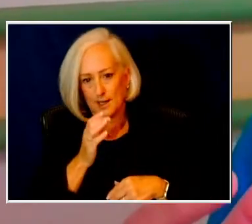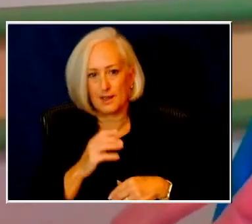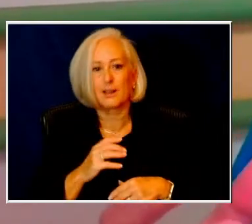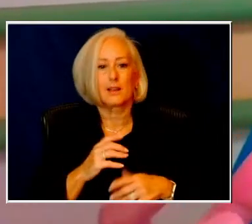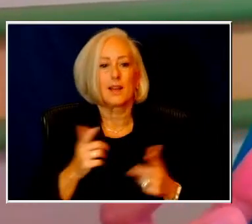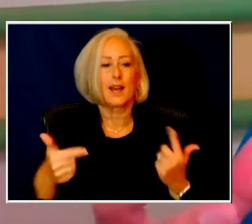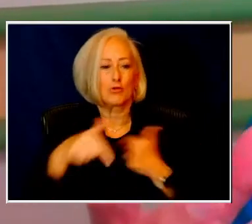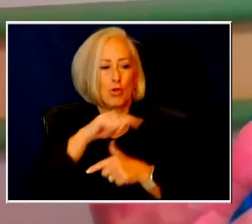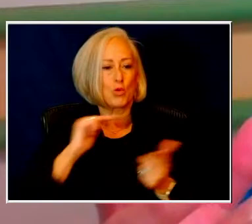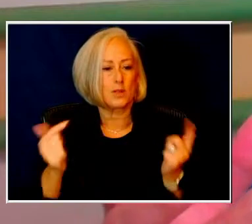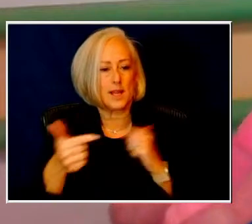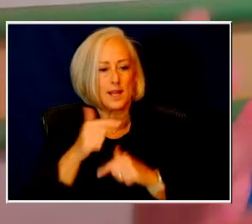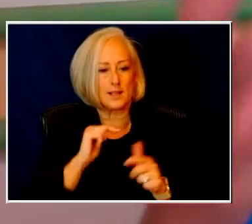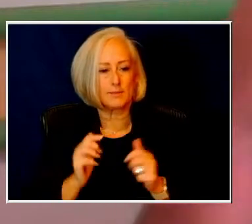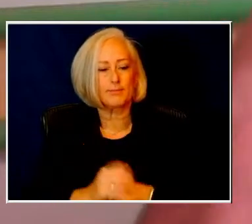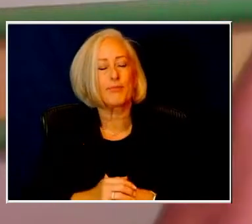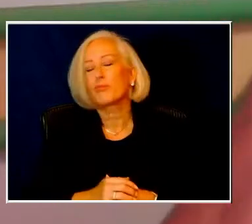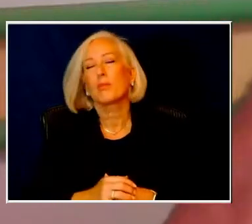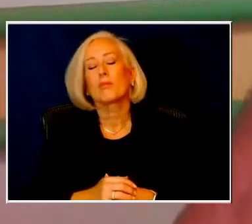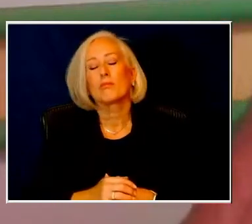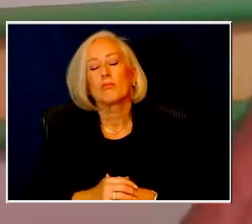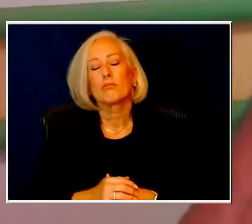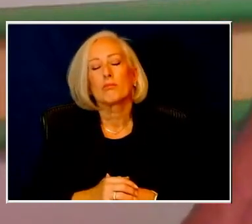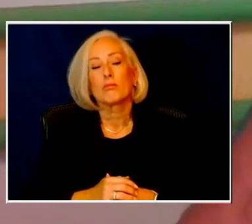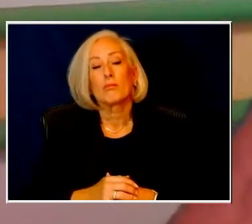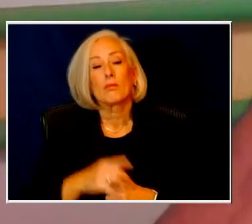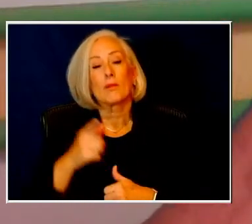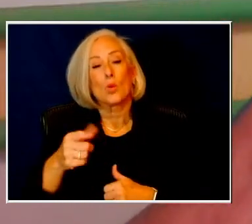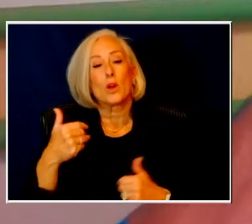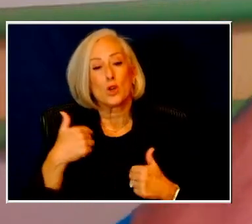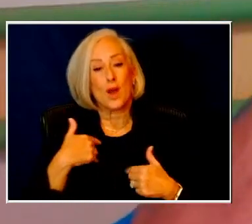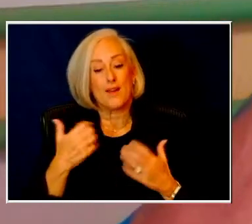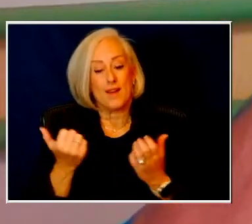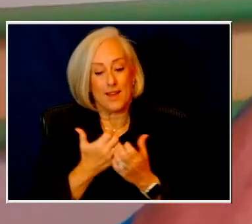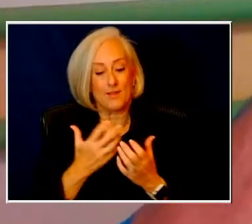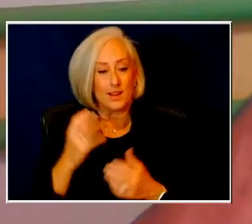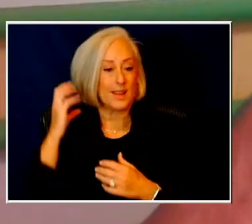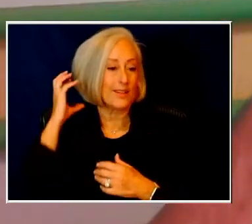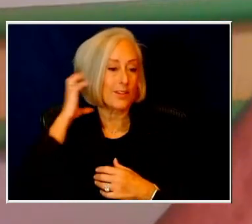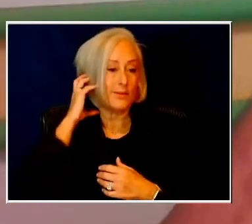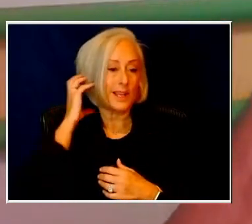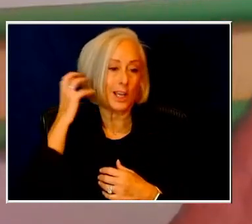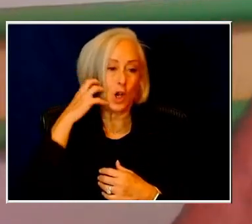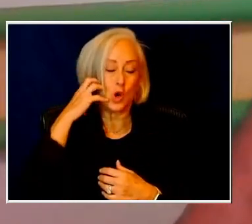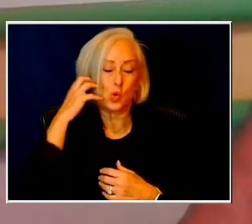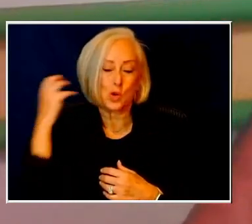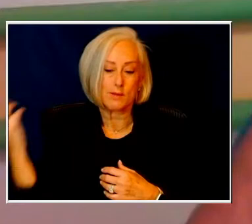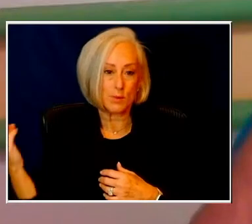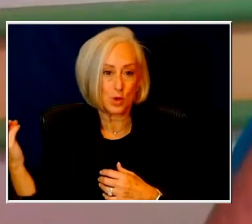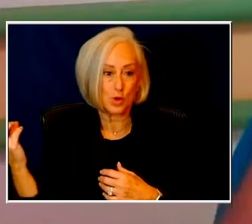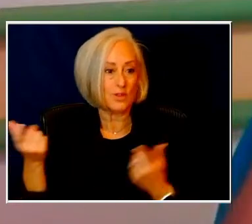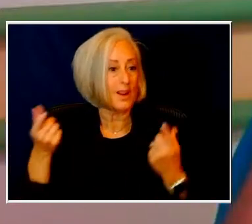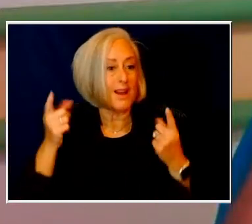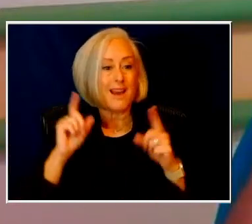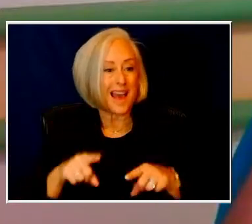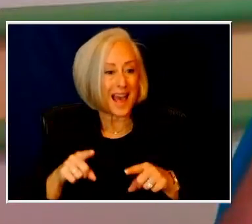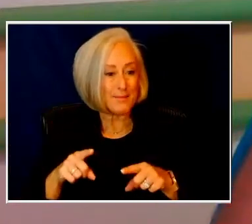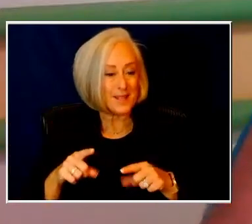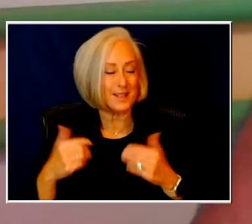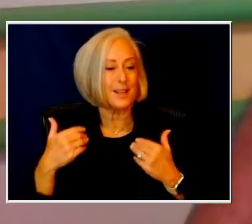that I remember is once you have everything out, then you have a big hole to fill